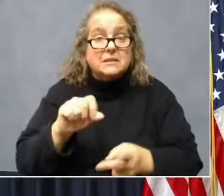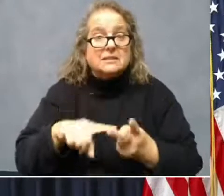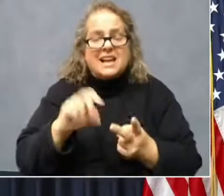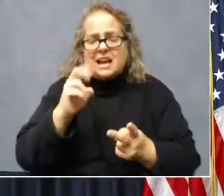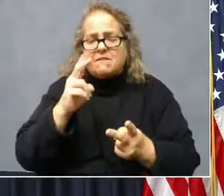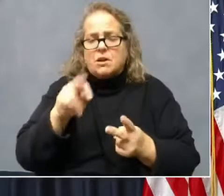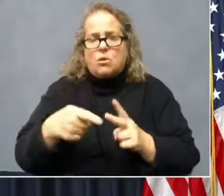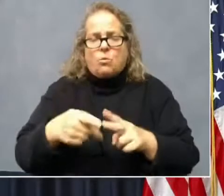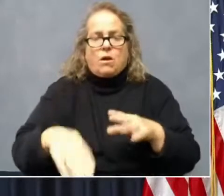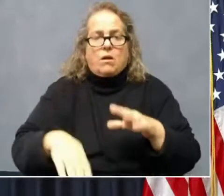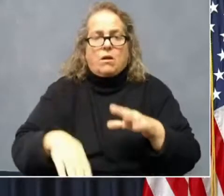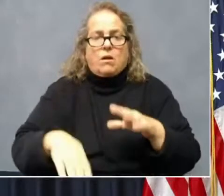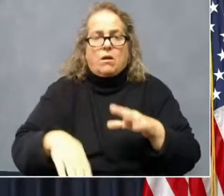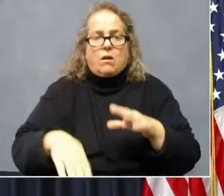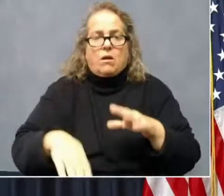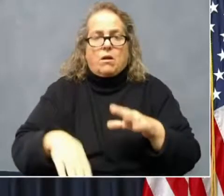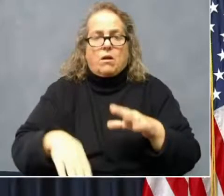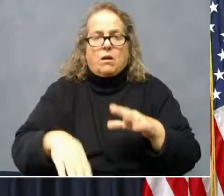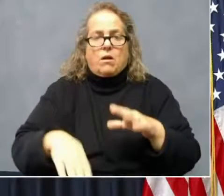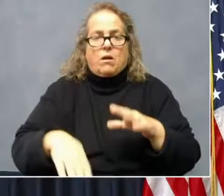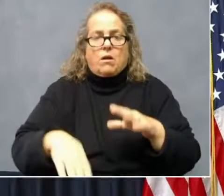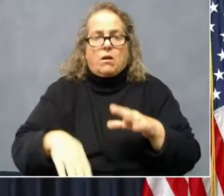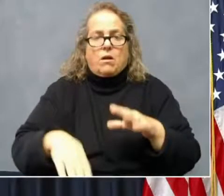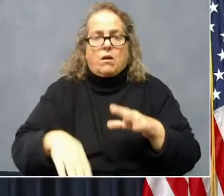demographics on